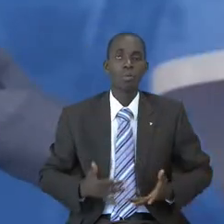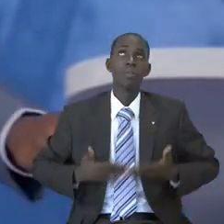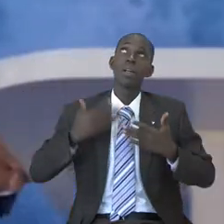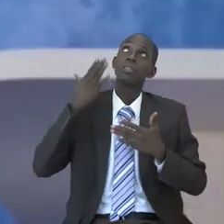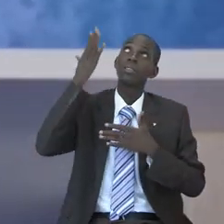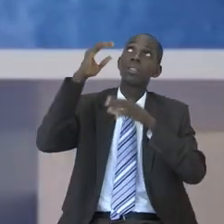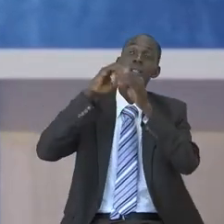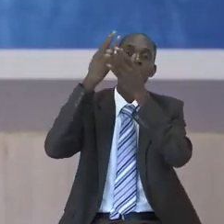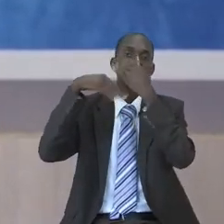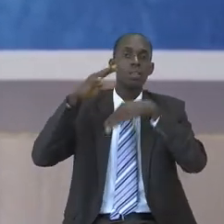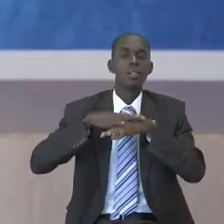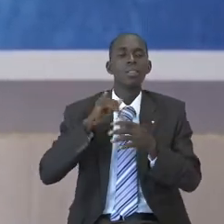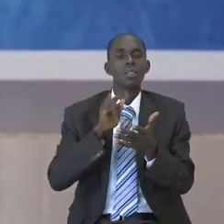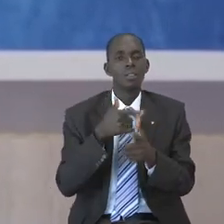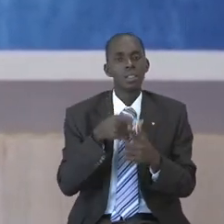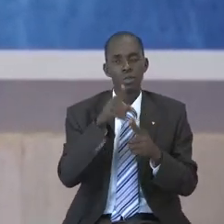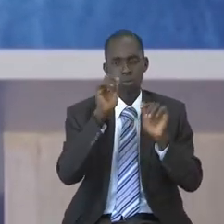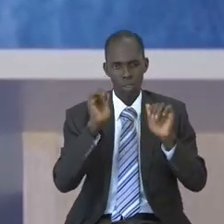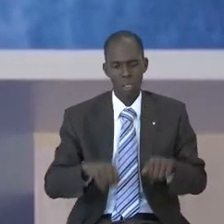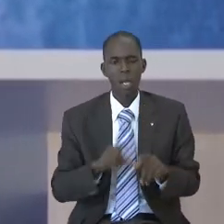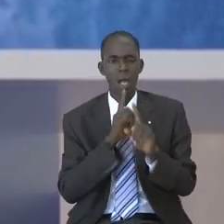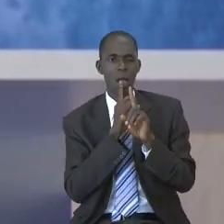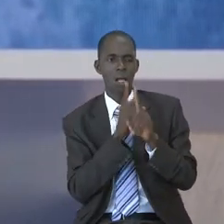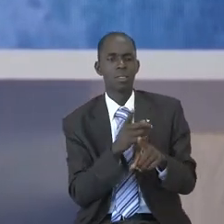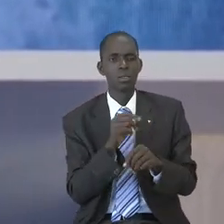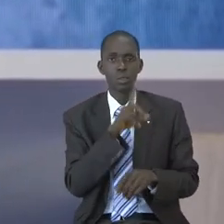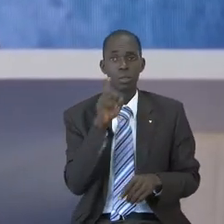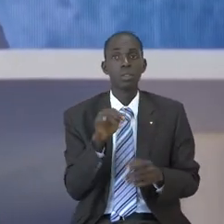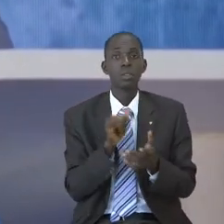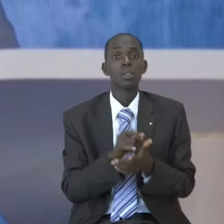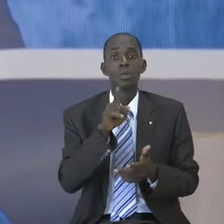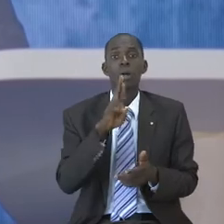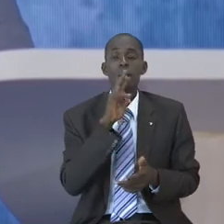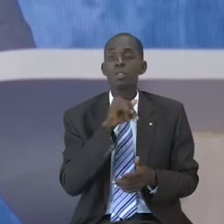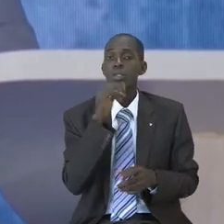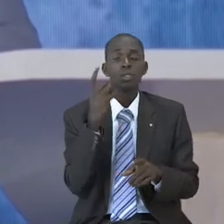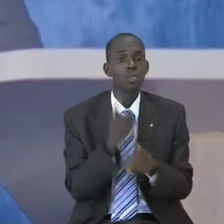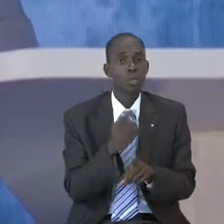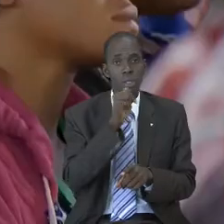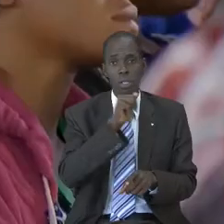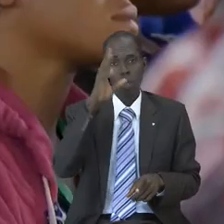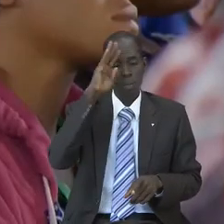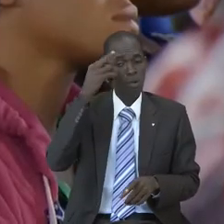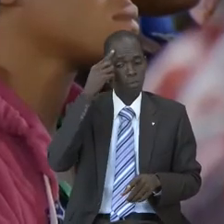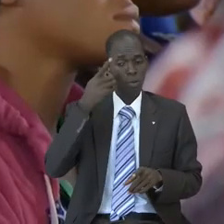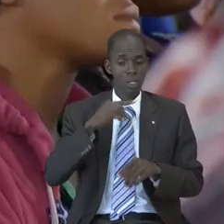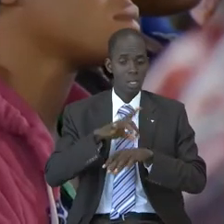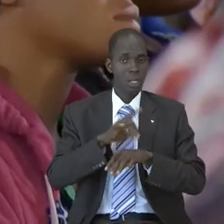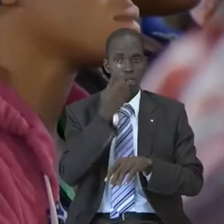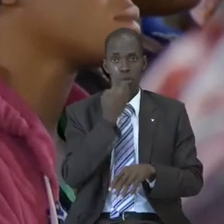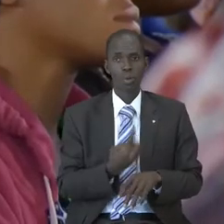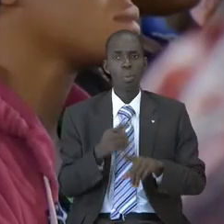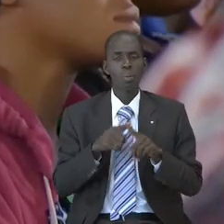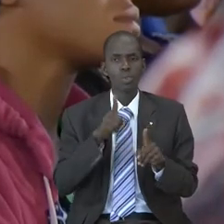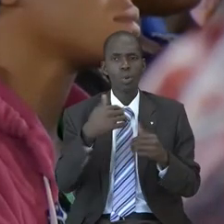you answer the question that you're not just a man for the earth, a woman for the earth, but you